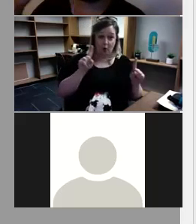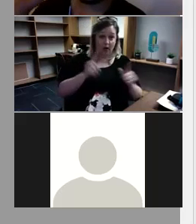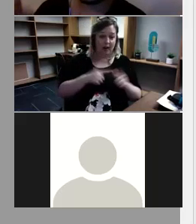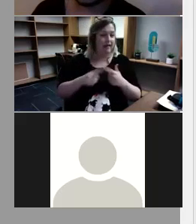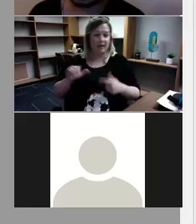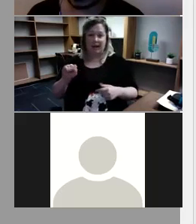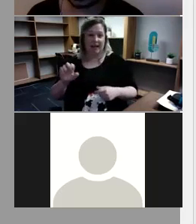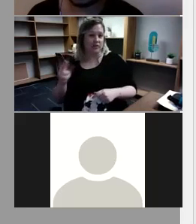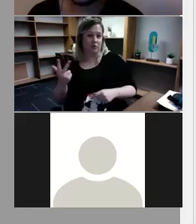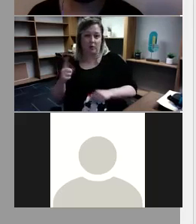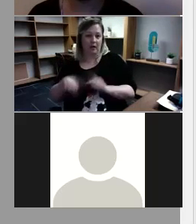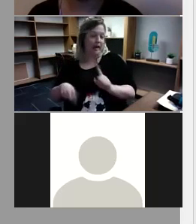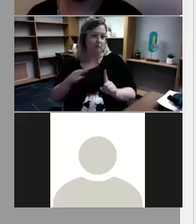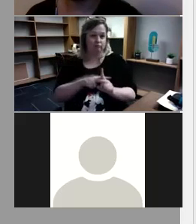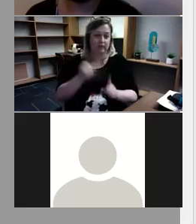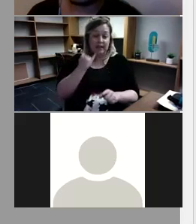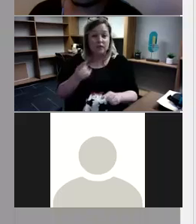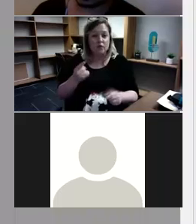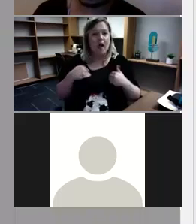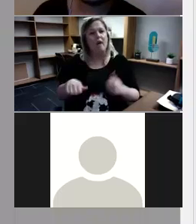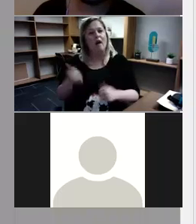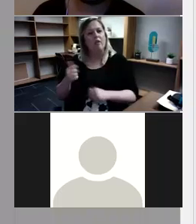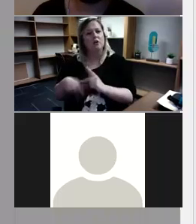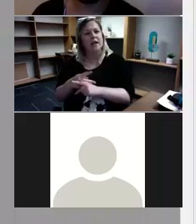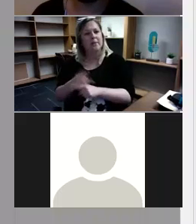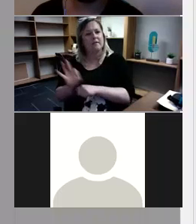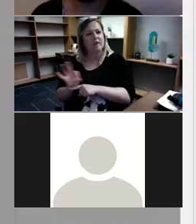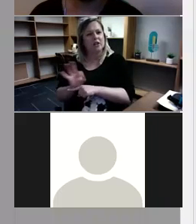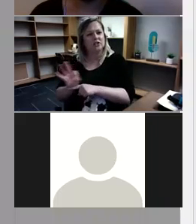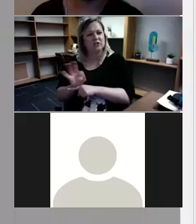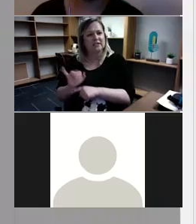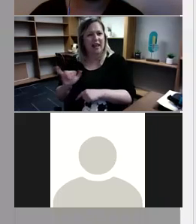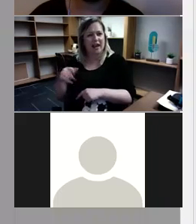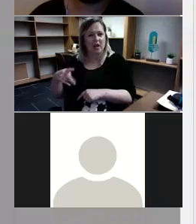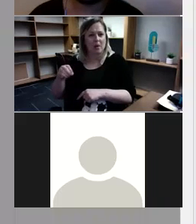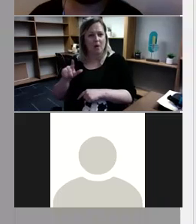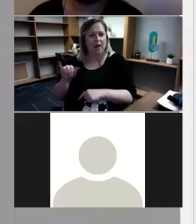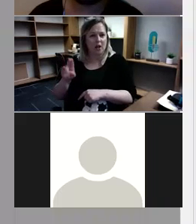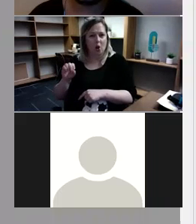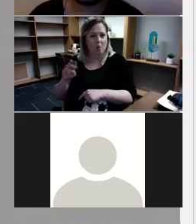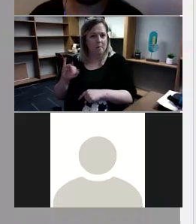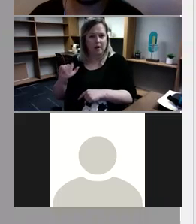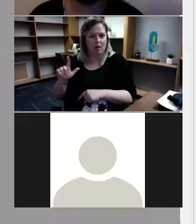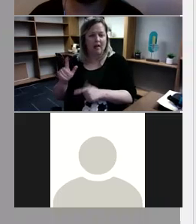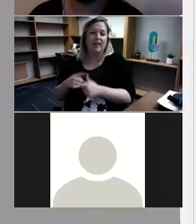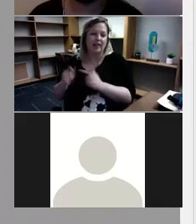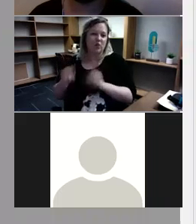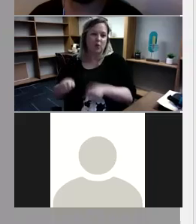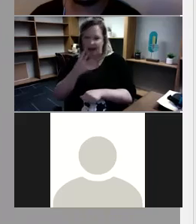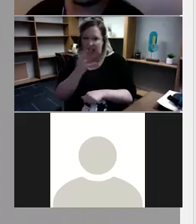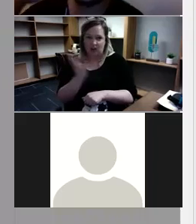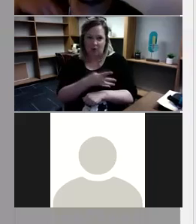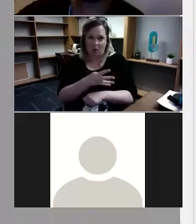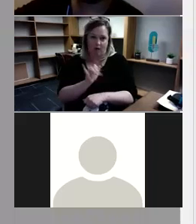polynomial, logarithmic, or other types of functions, we can safely ignore this condition, because when we have f of n equals to big omega